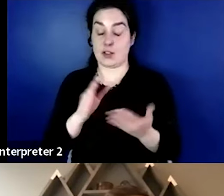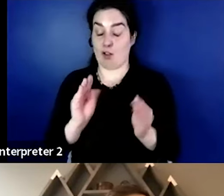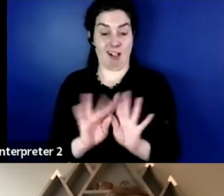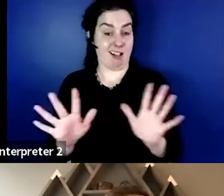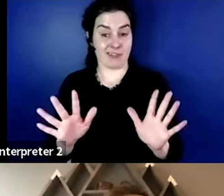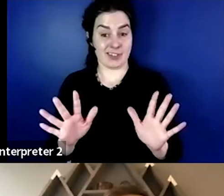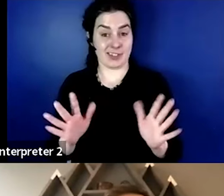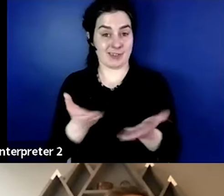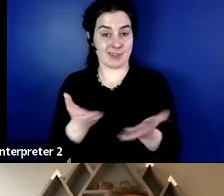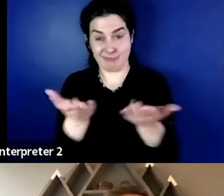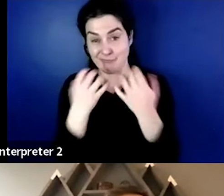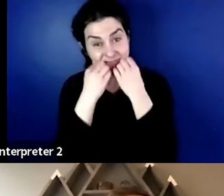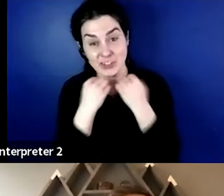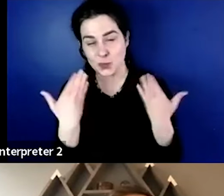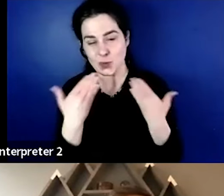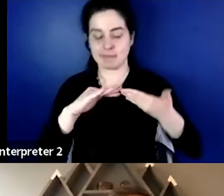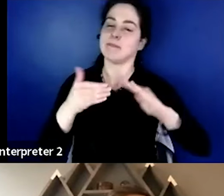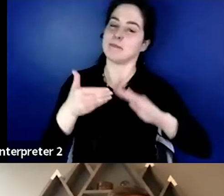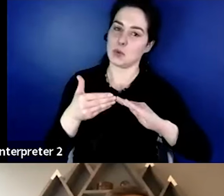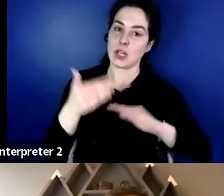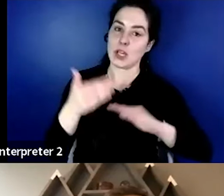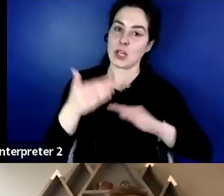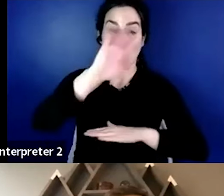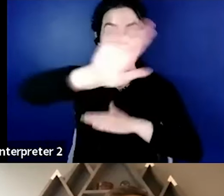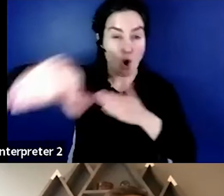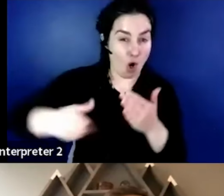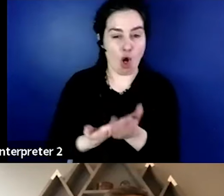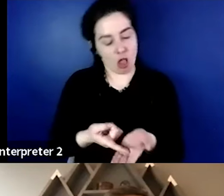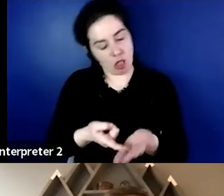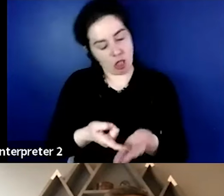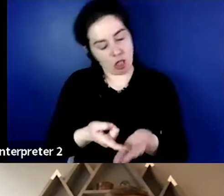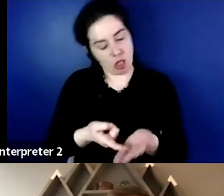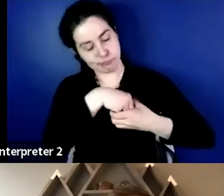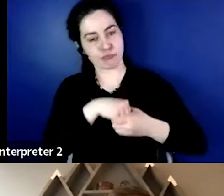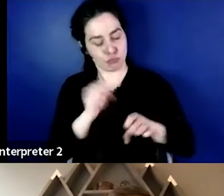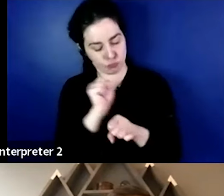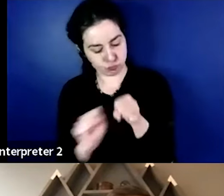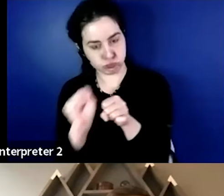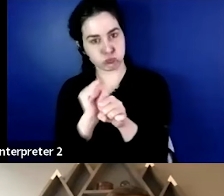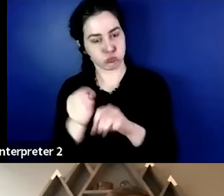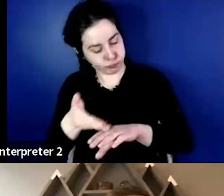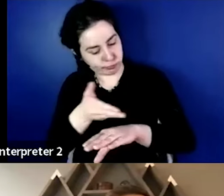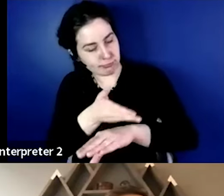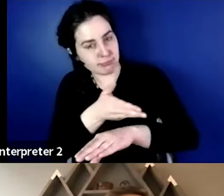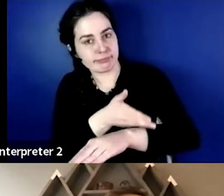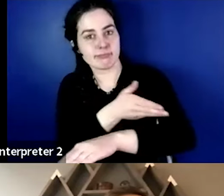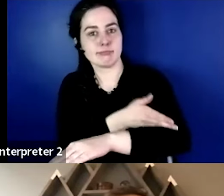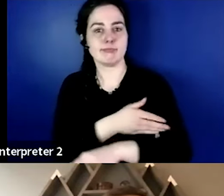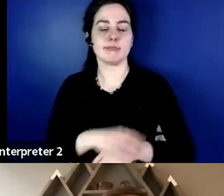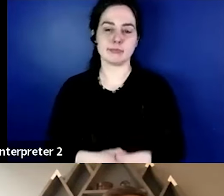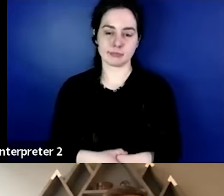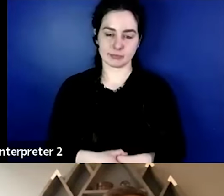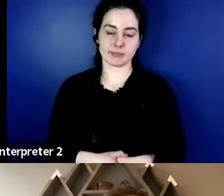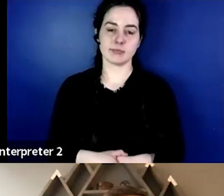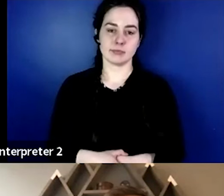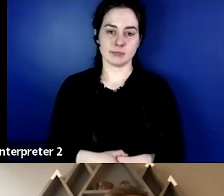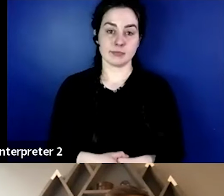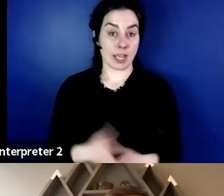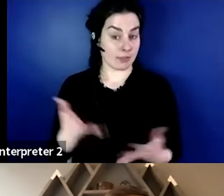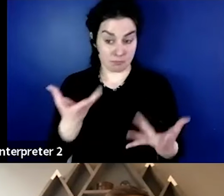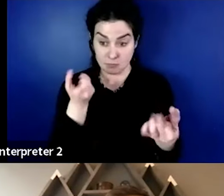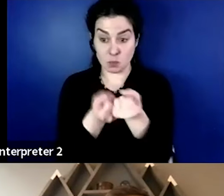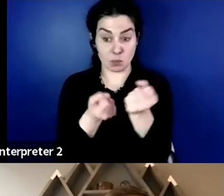community and know that it takes everybody to do this work and to make progress with this work and support those that